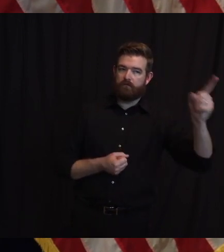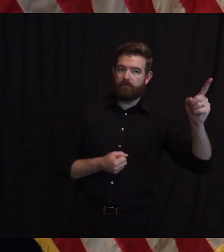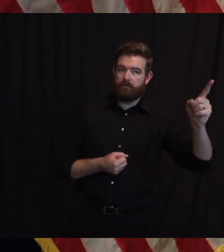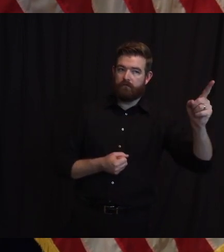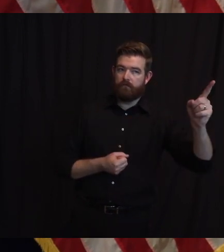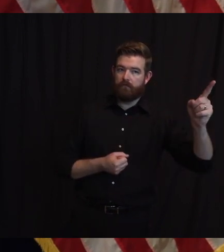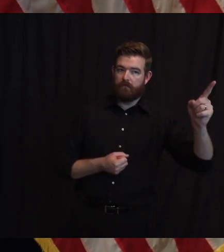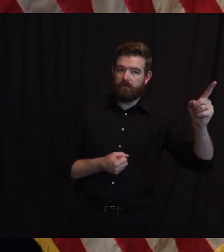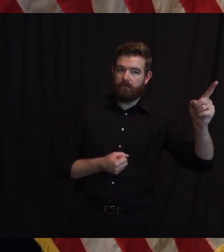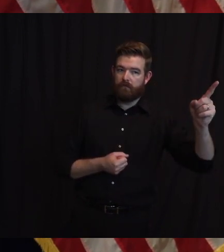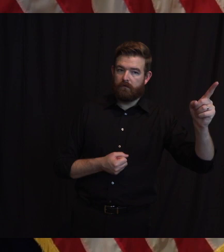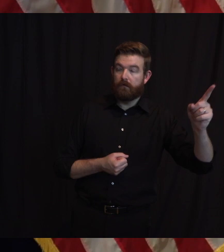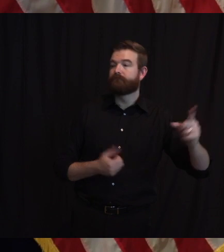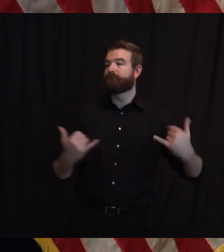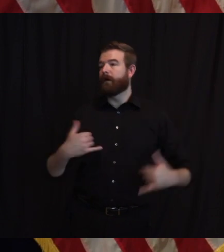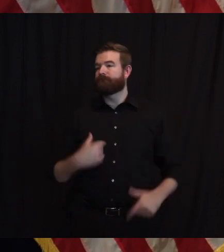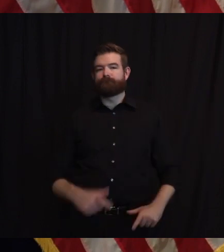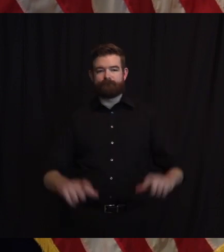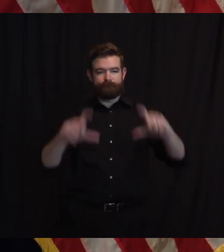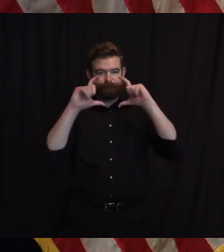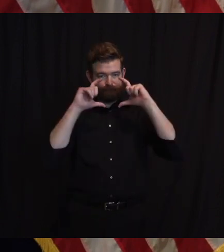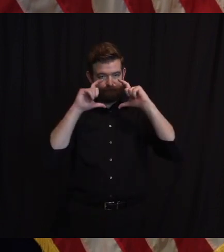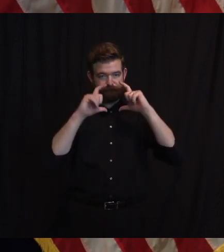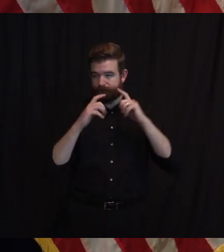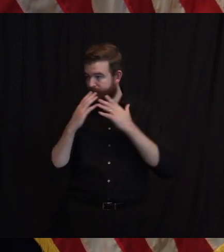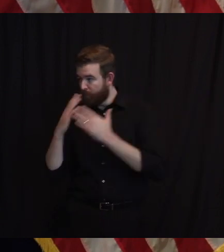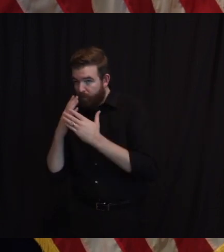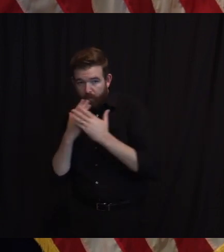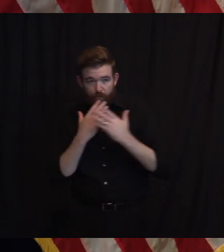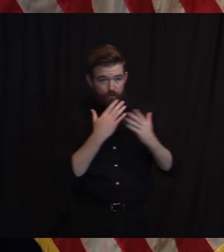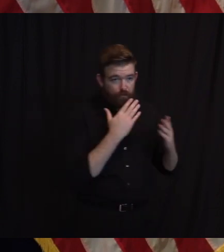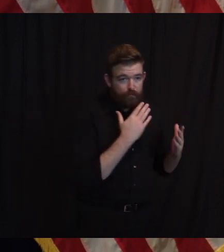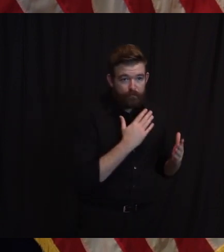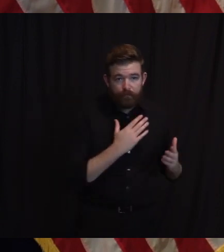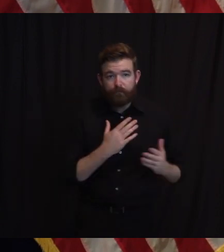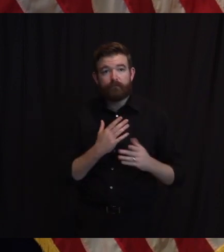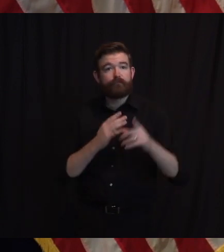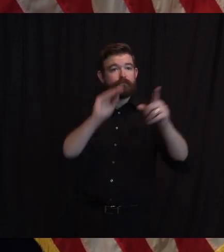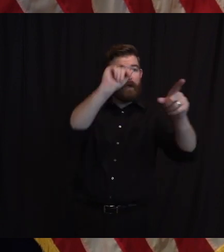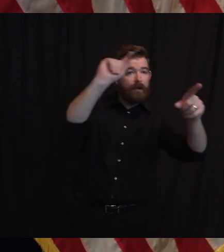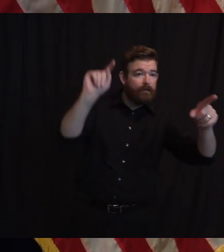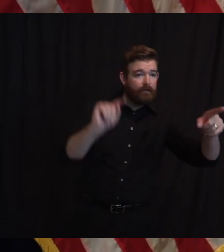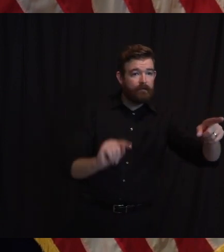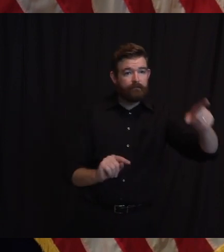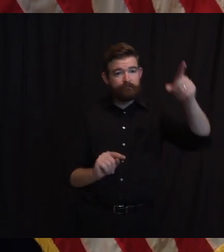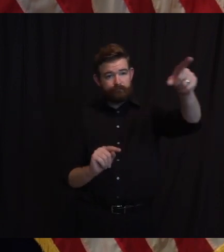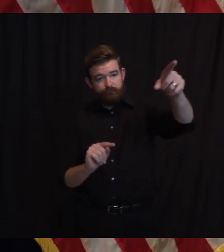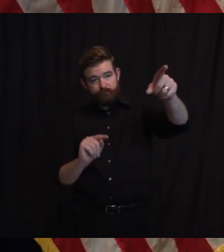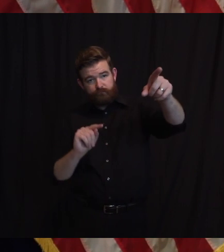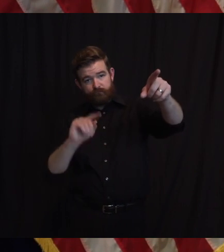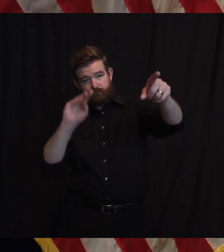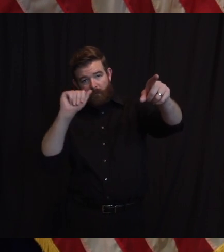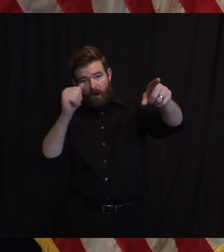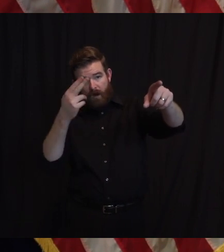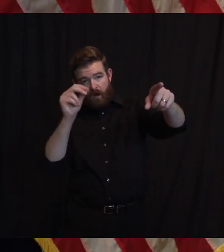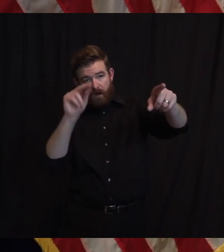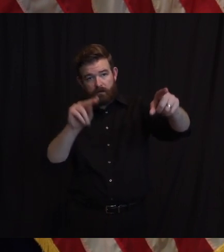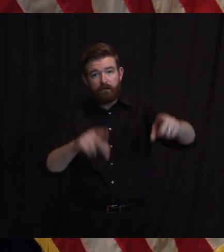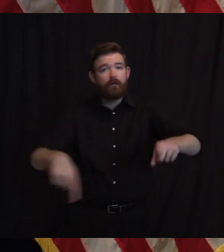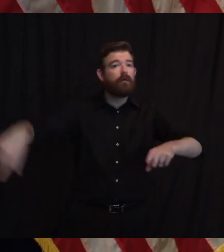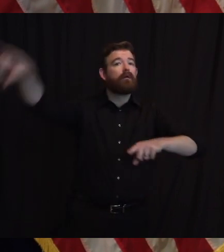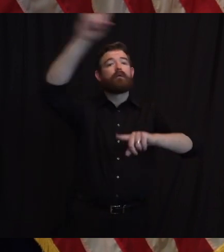to my right, Pat to my left, Jared to you, Matt, Mahan, the whole team. Again, folks, keep doing what you're doing. You've